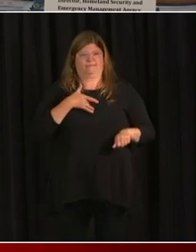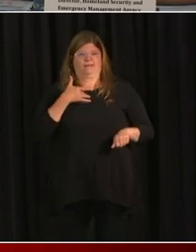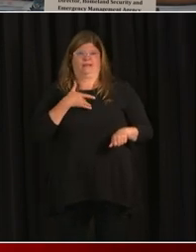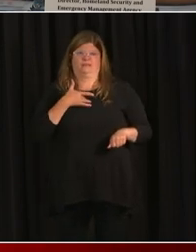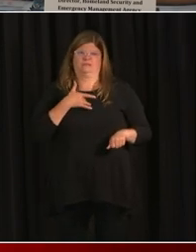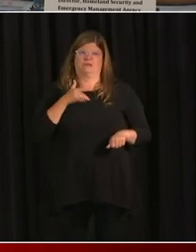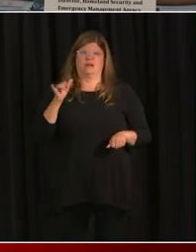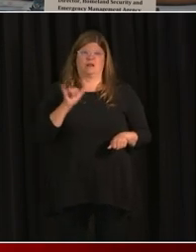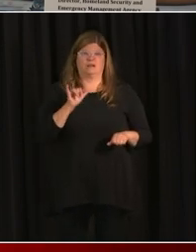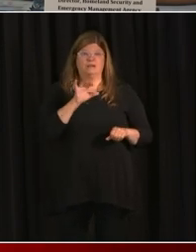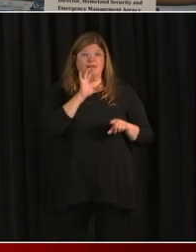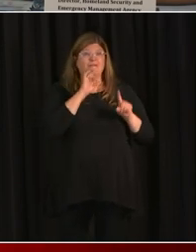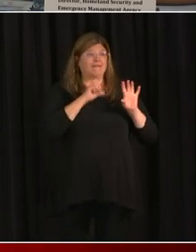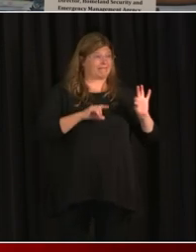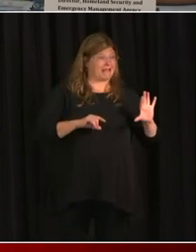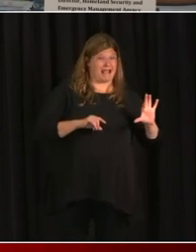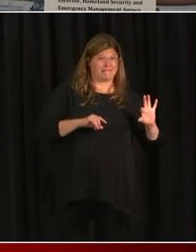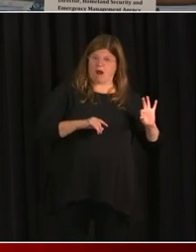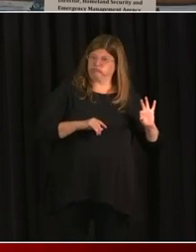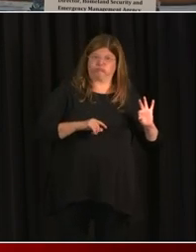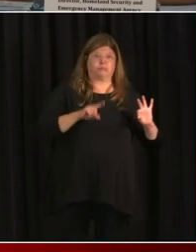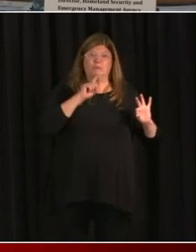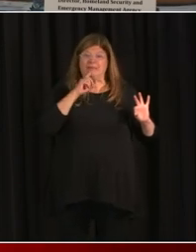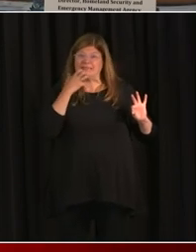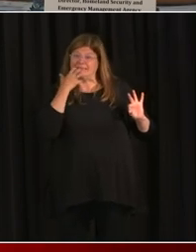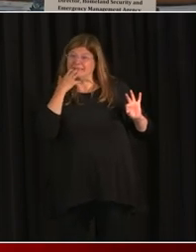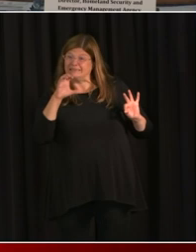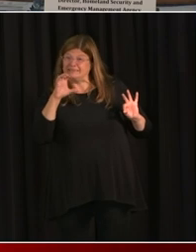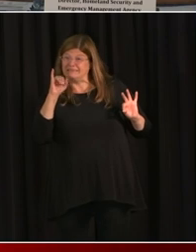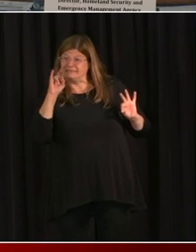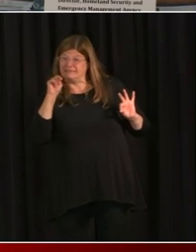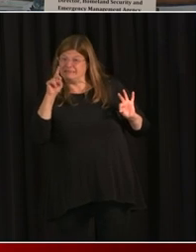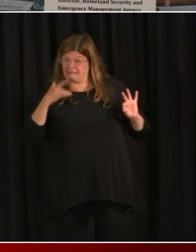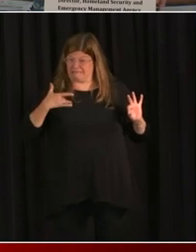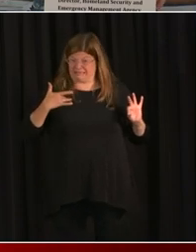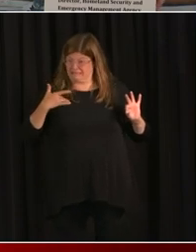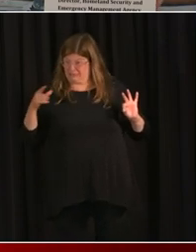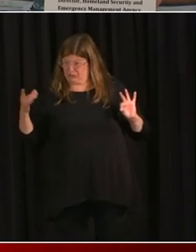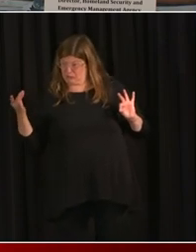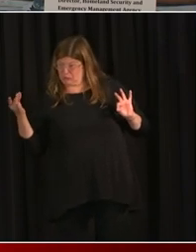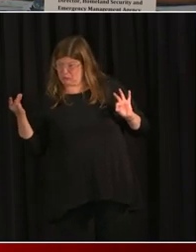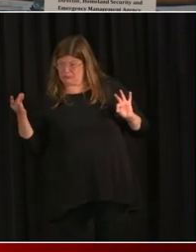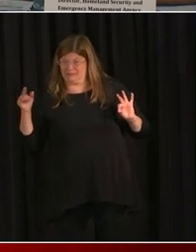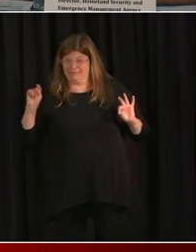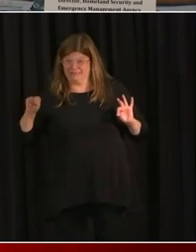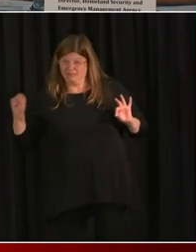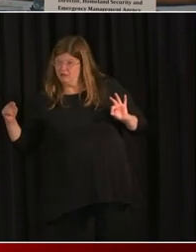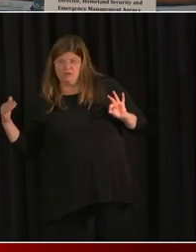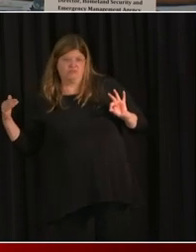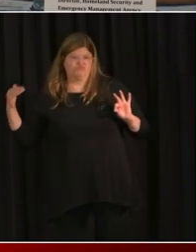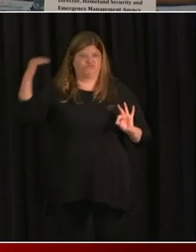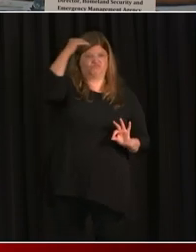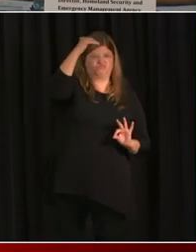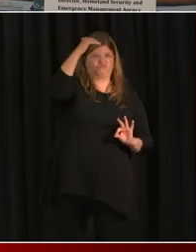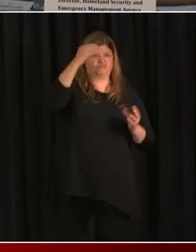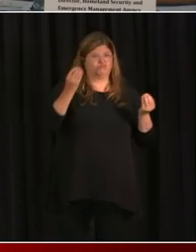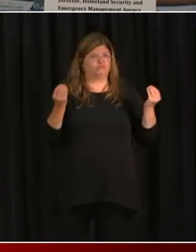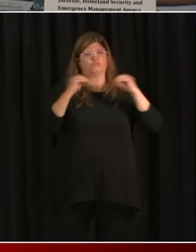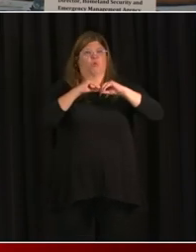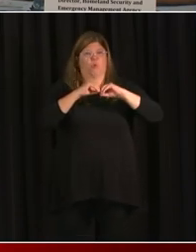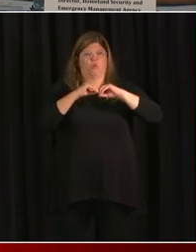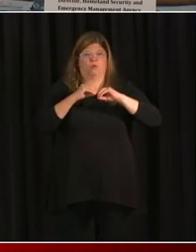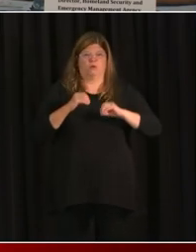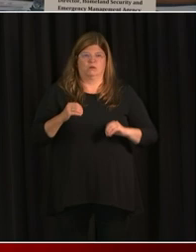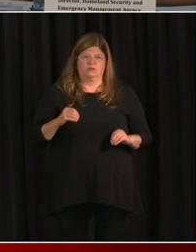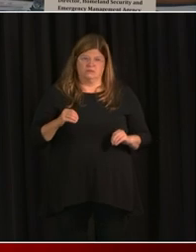out, the heat index takes into account the humidity. Some of the things that we want to mention is please go to heat.dc.gov. As the